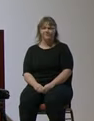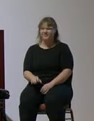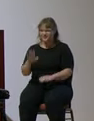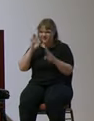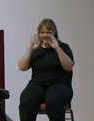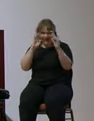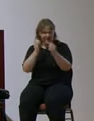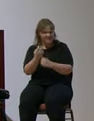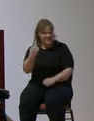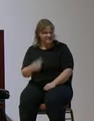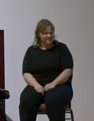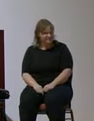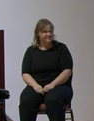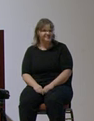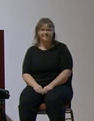Hi, everybody.